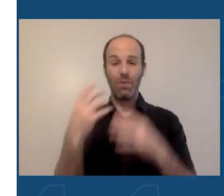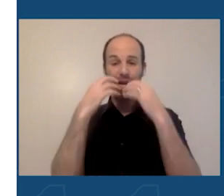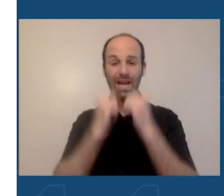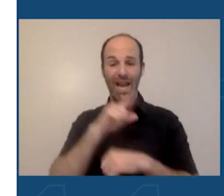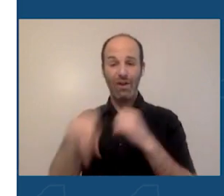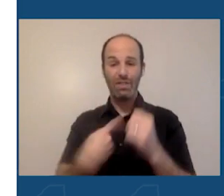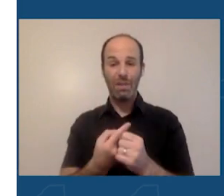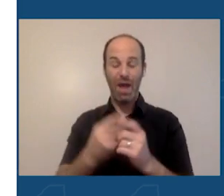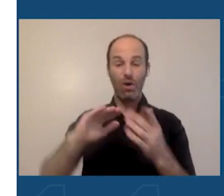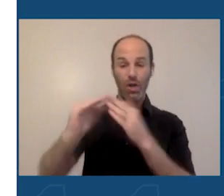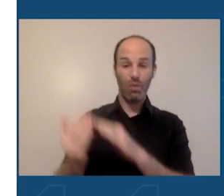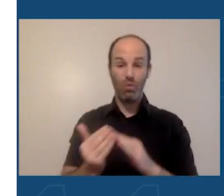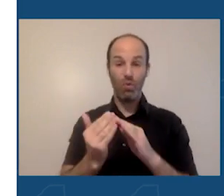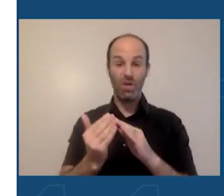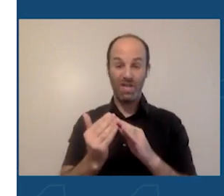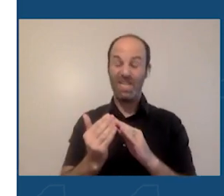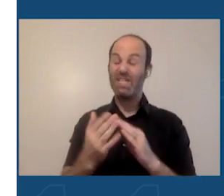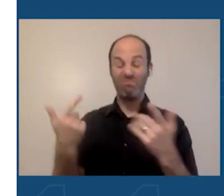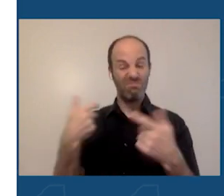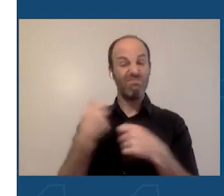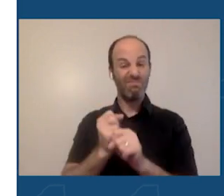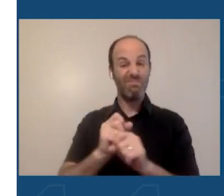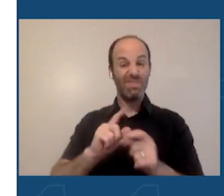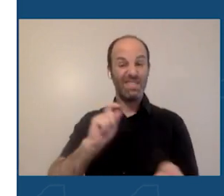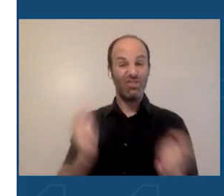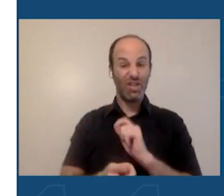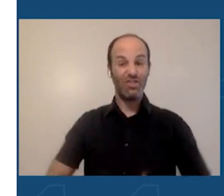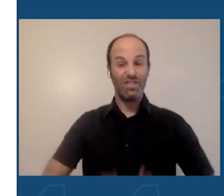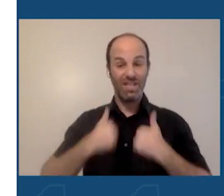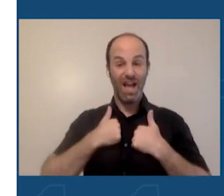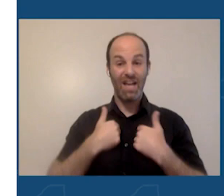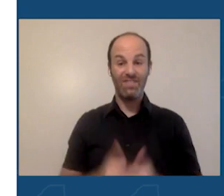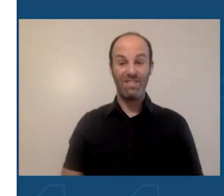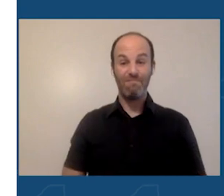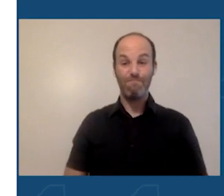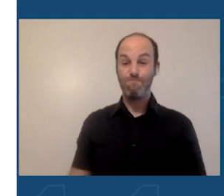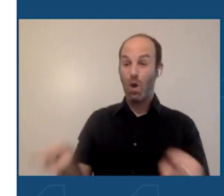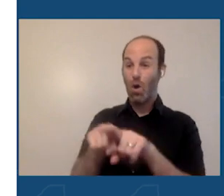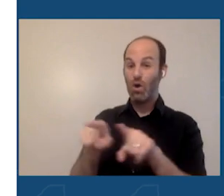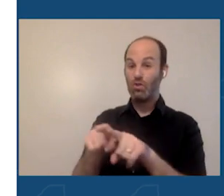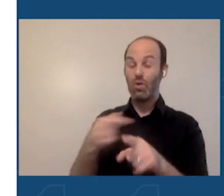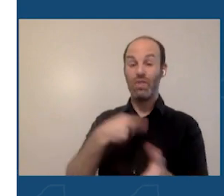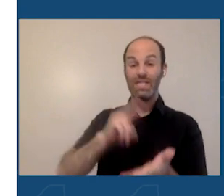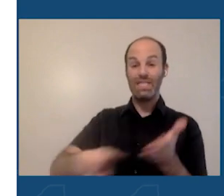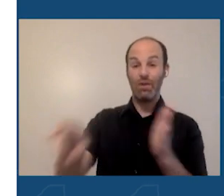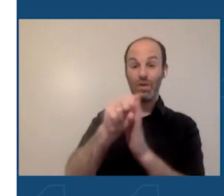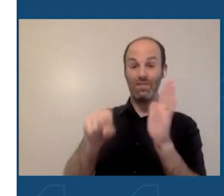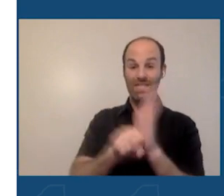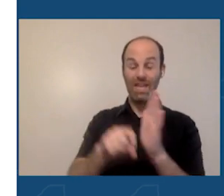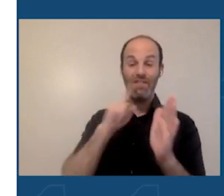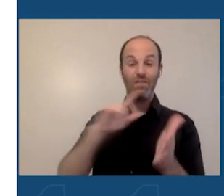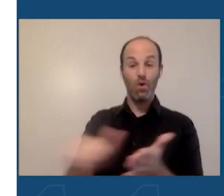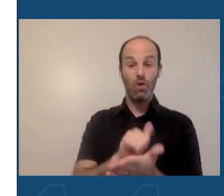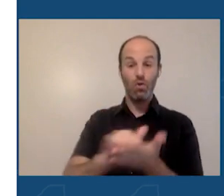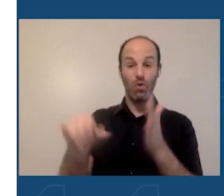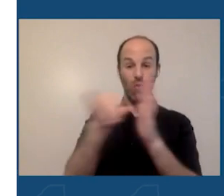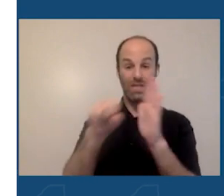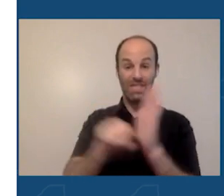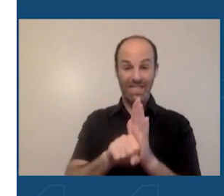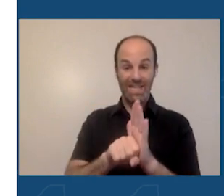do, what a difference it makes. Also, I'm joined by the New York State Secretary of State. It sounds like he's going to